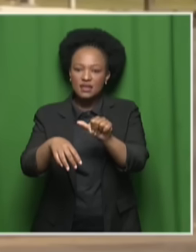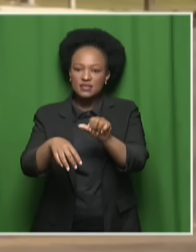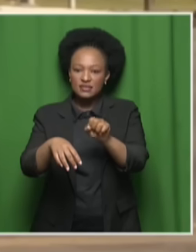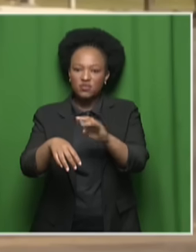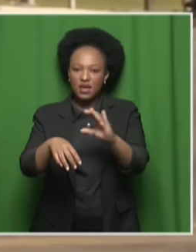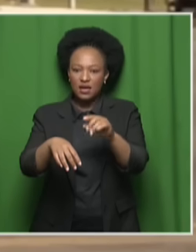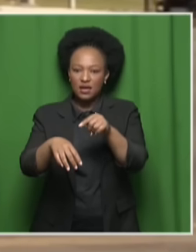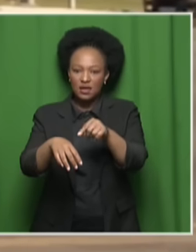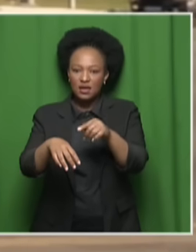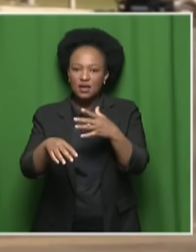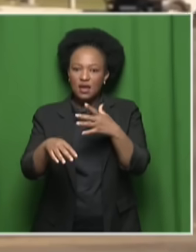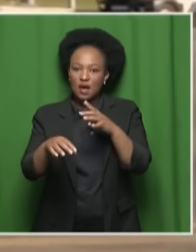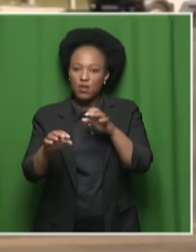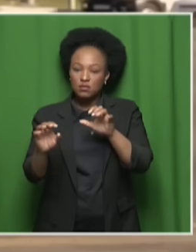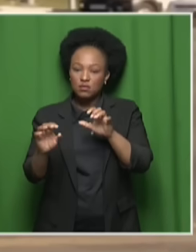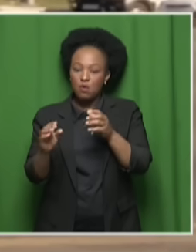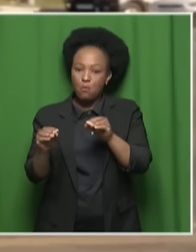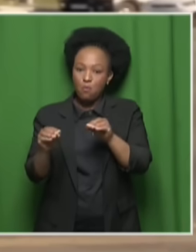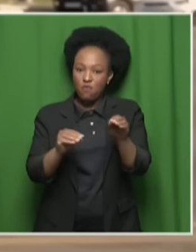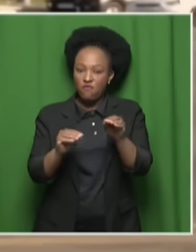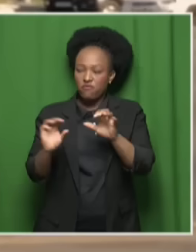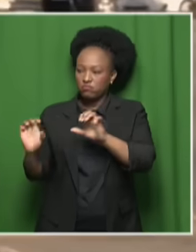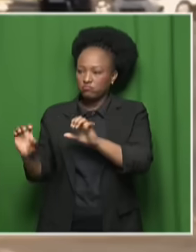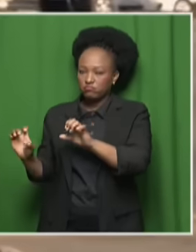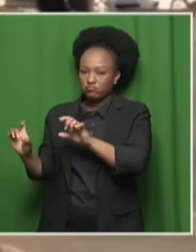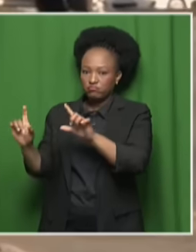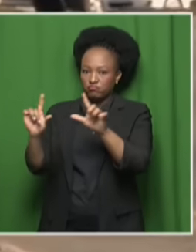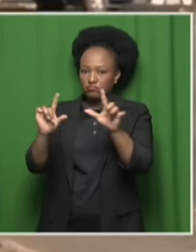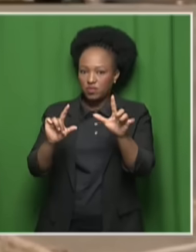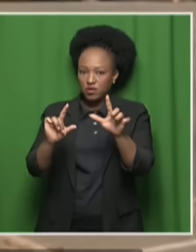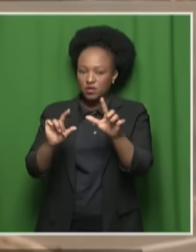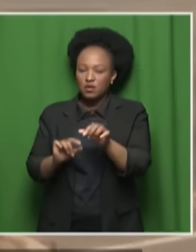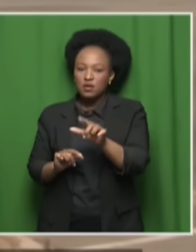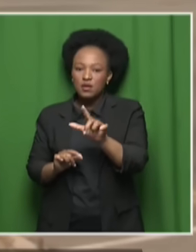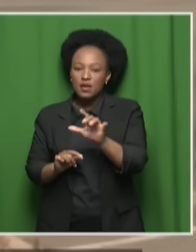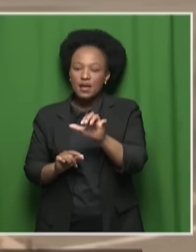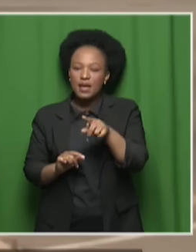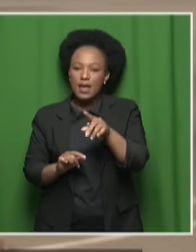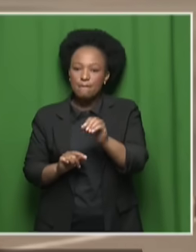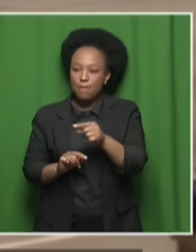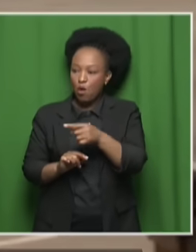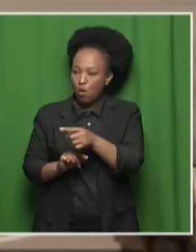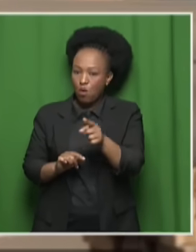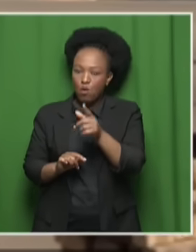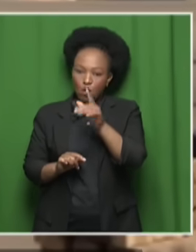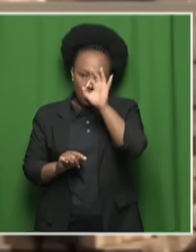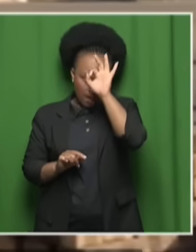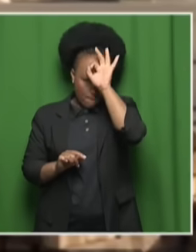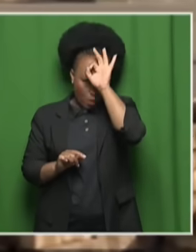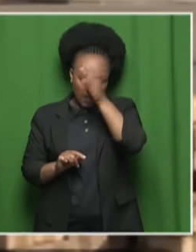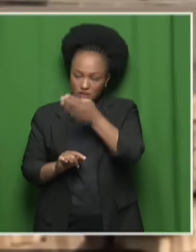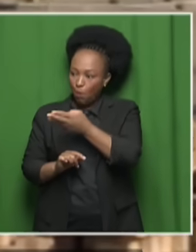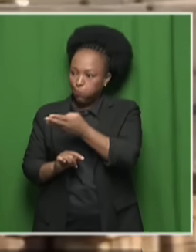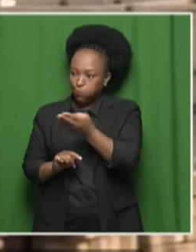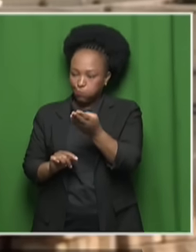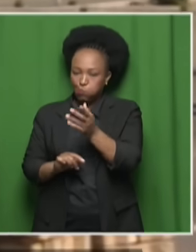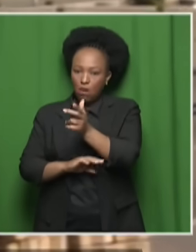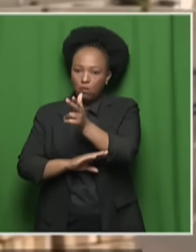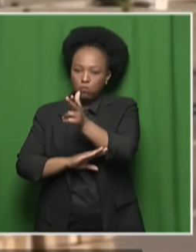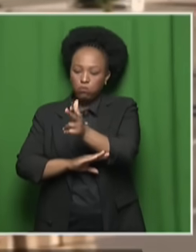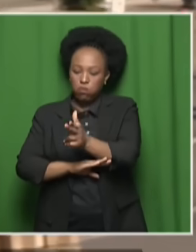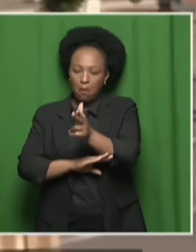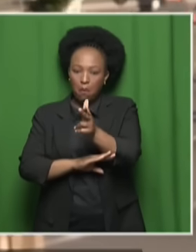out of the shot so that my colleague Liepo can show the viewers at home. Well, there's police visibility here at the